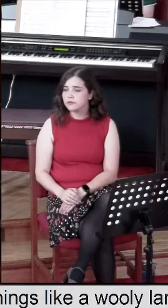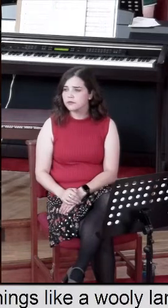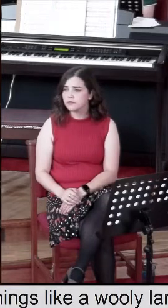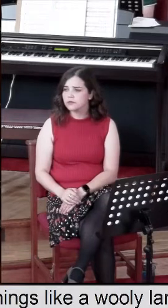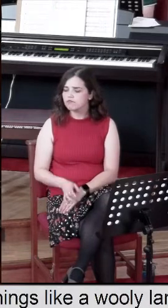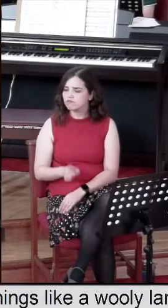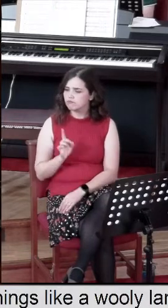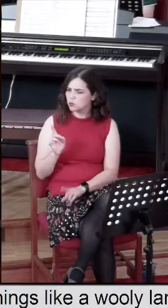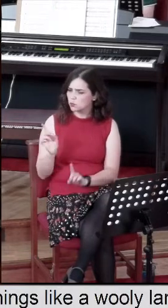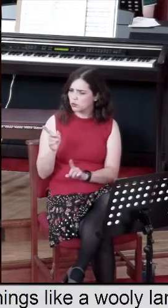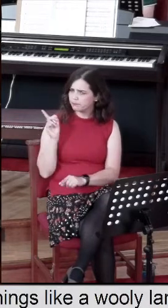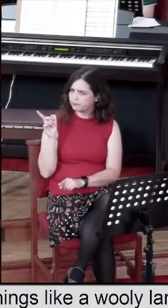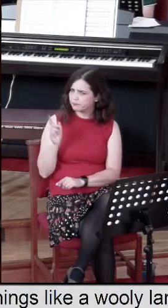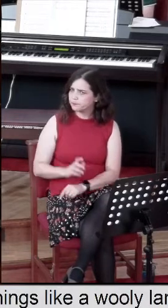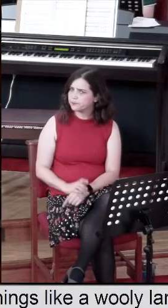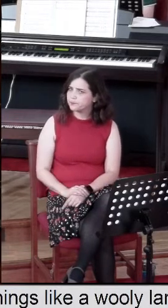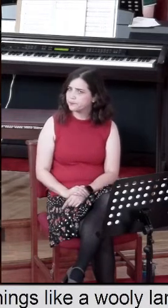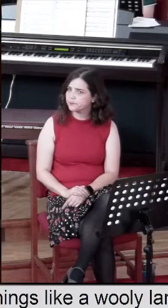this is